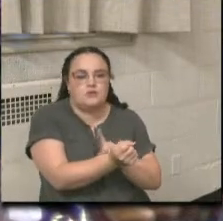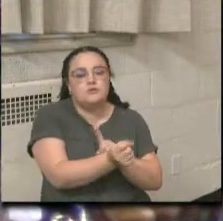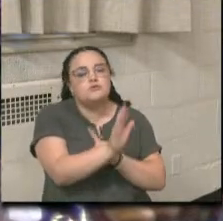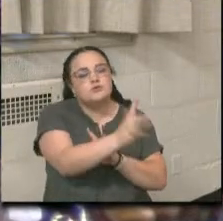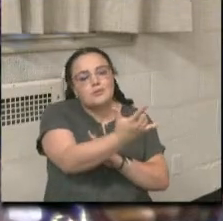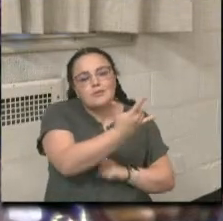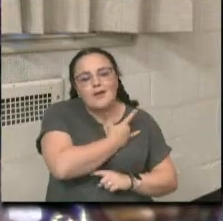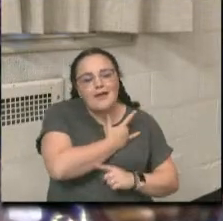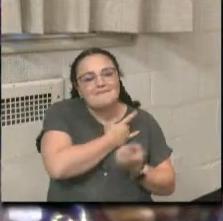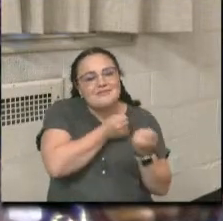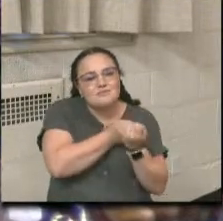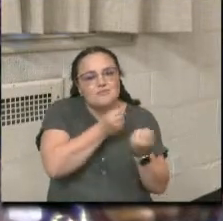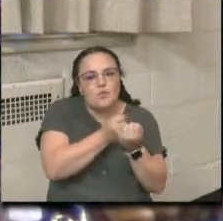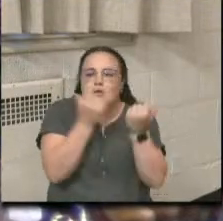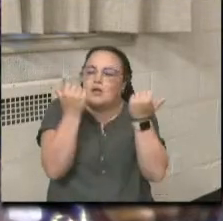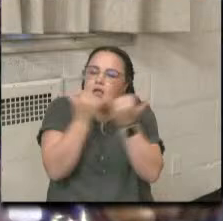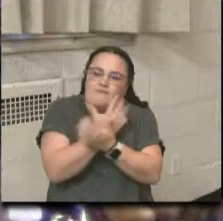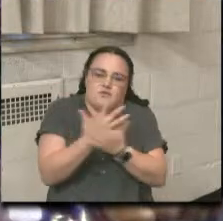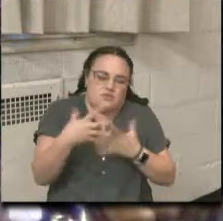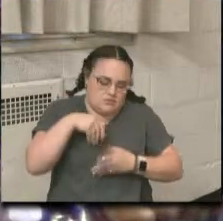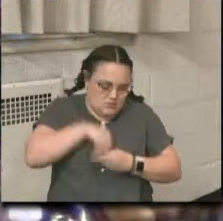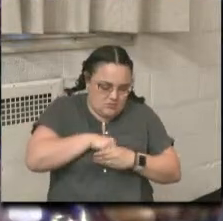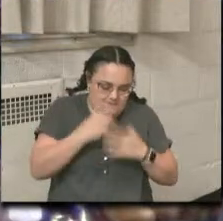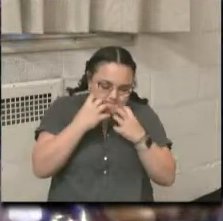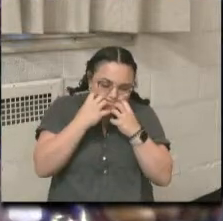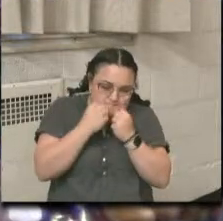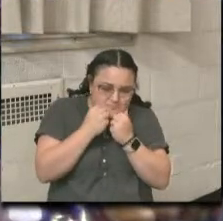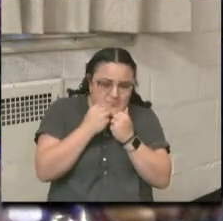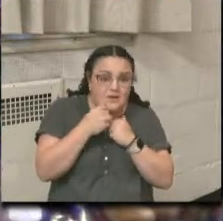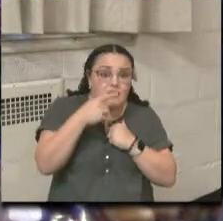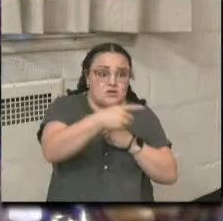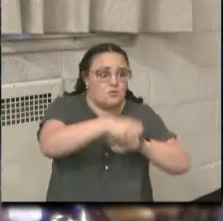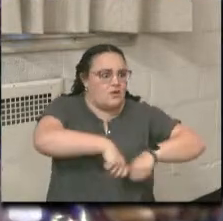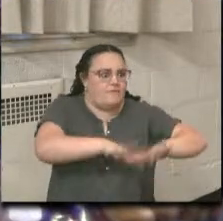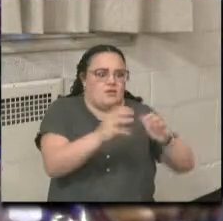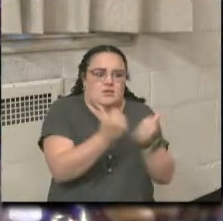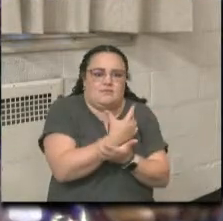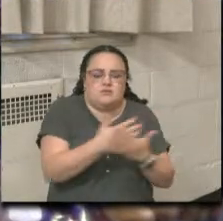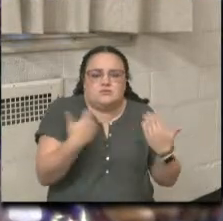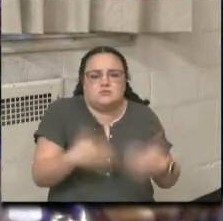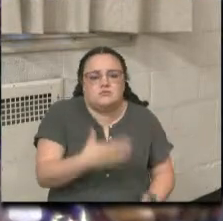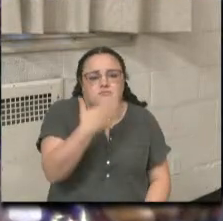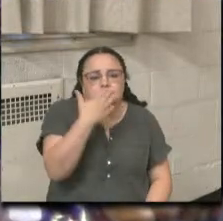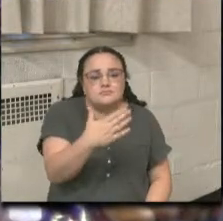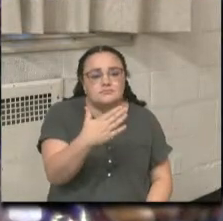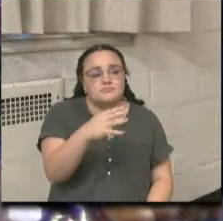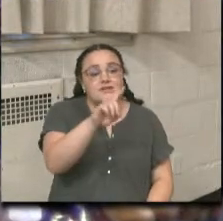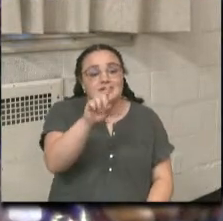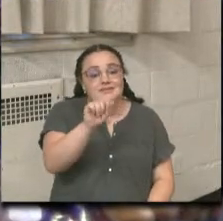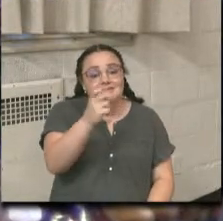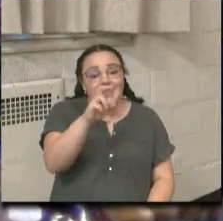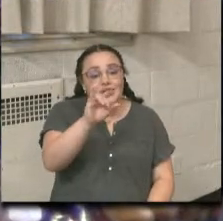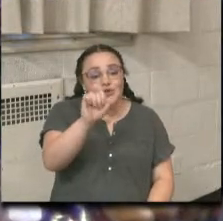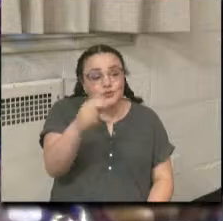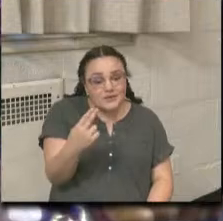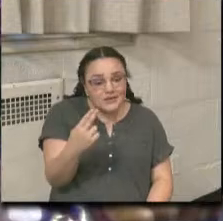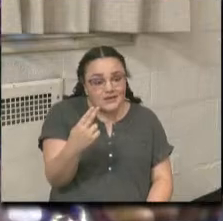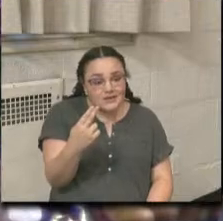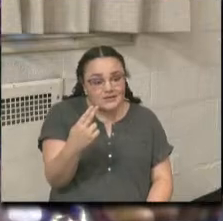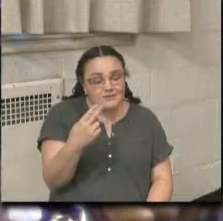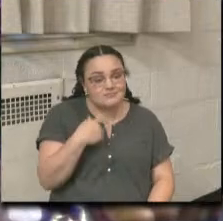has been my foundation, and I'm eternally grateful for your sacrifices. I'm honored, Zachary, I was able to confer your